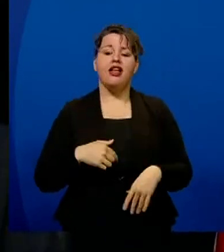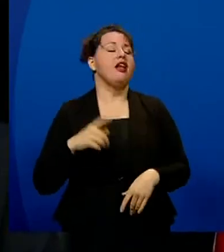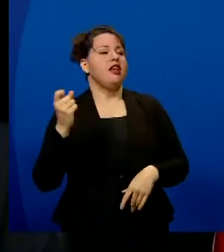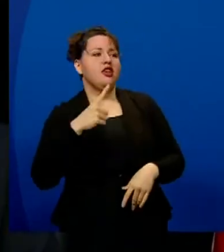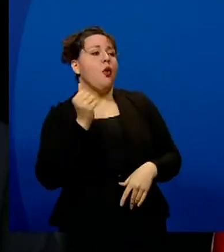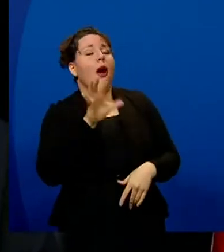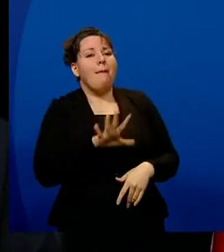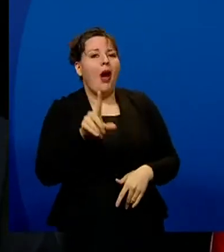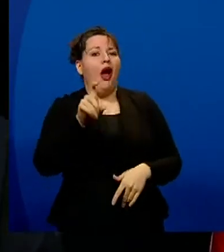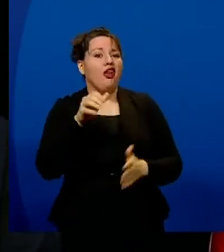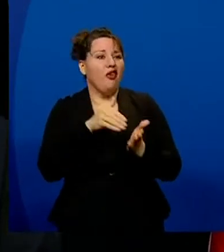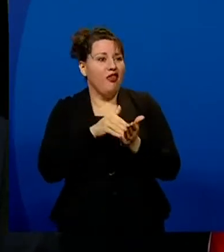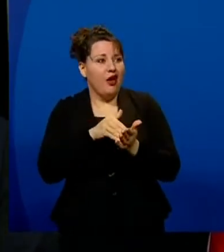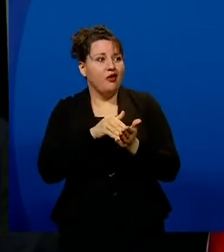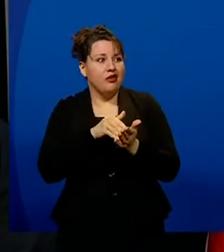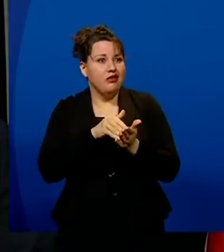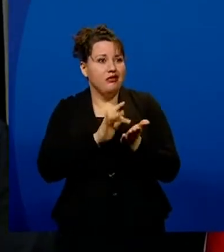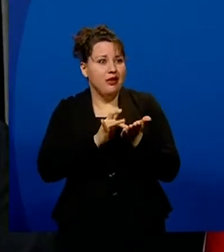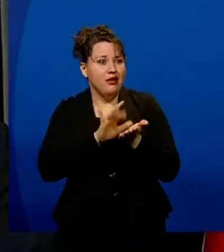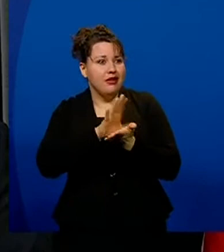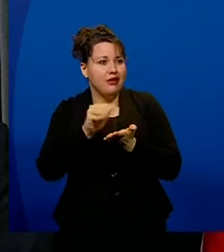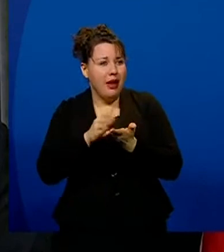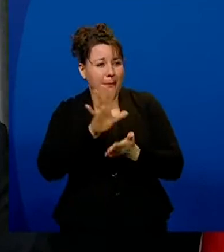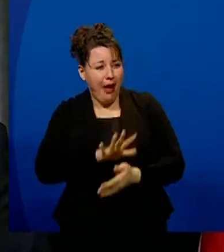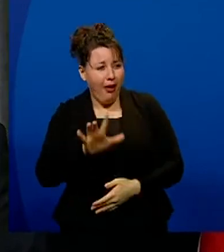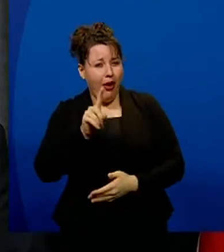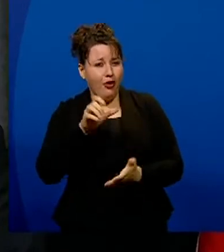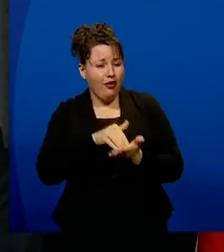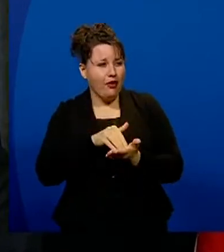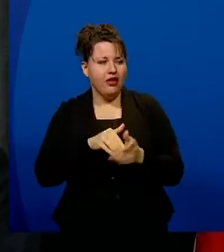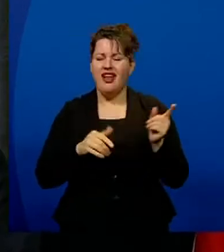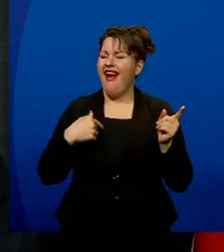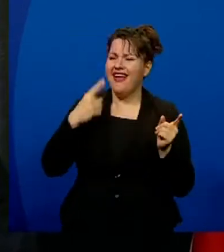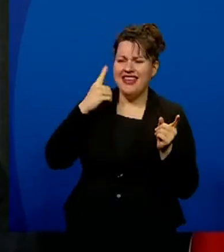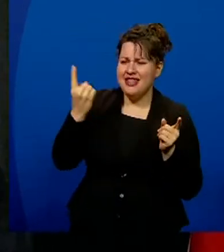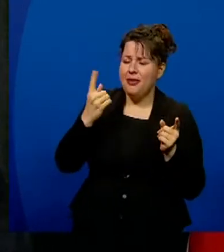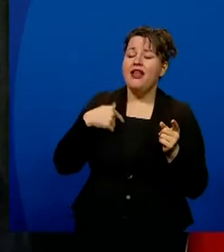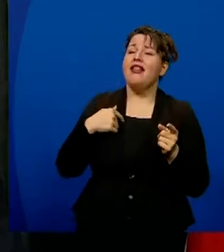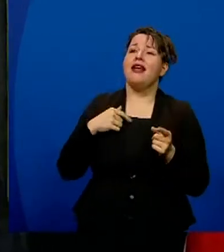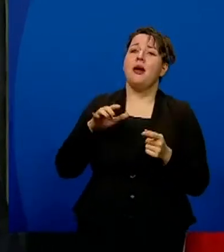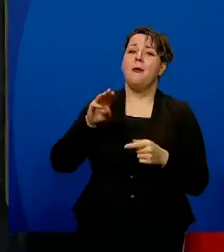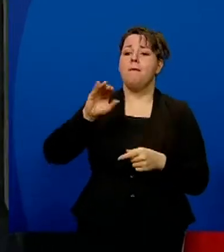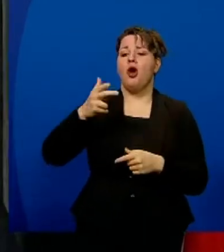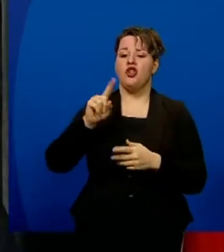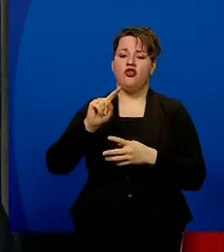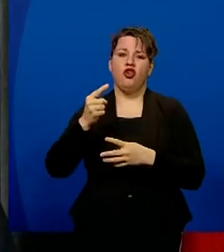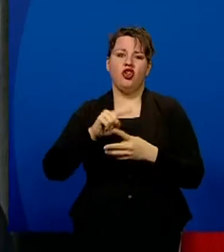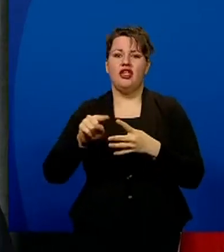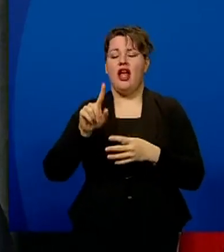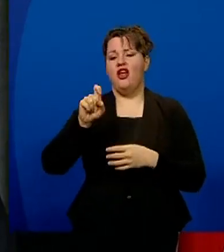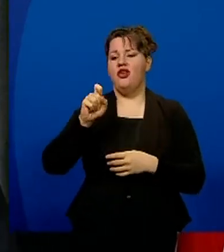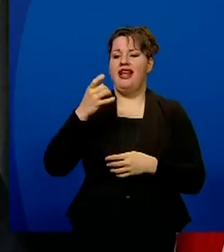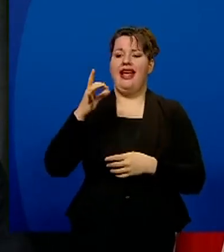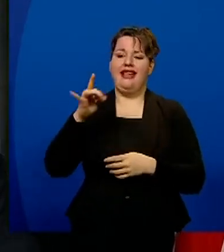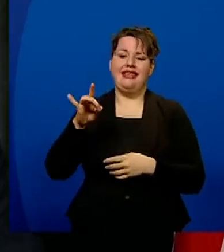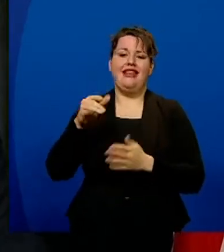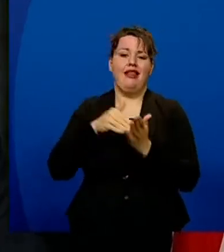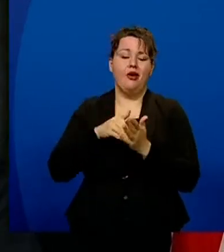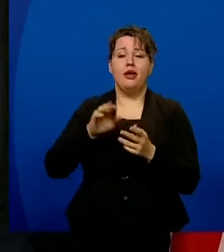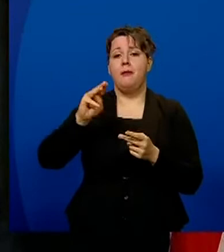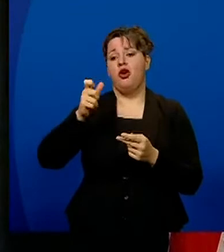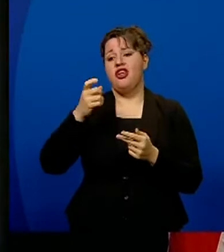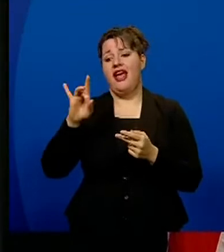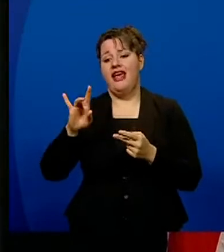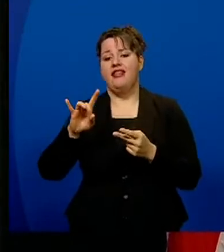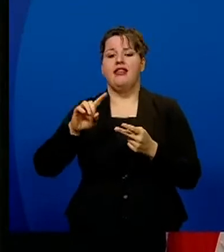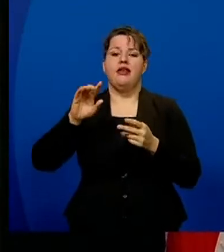roughly 100,000 doses? Oh, let's see. I think I a do have week? some of that. Like March 1st, we got about 118,900 doses. March 8th, it